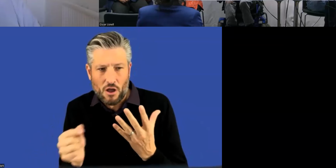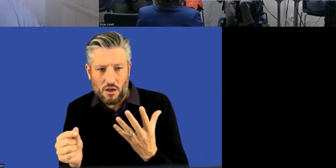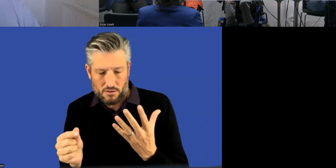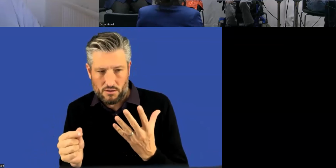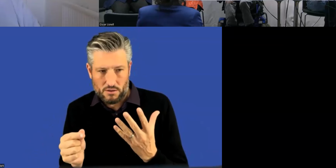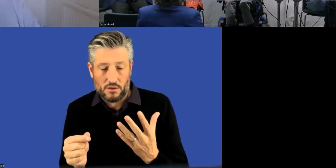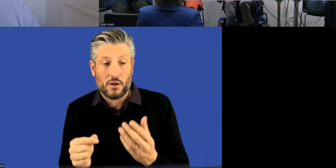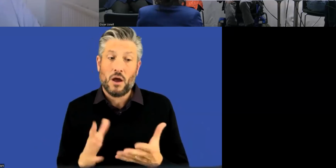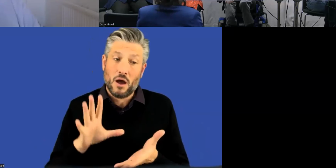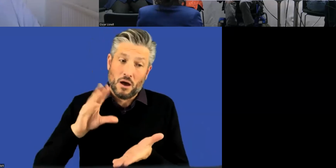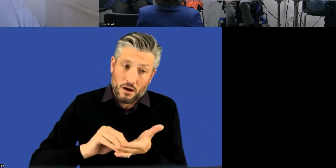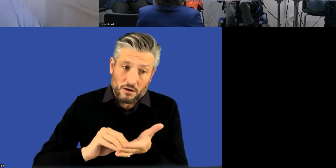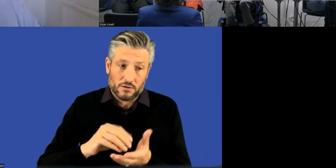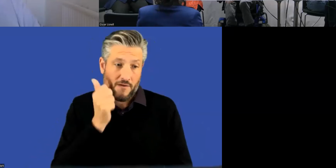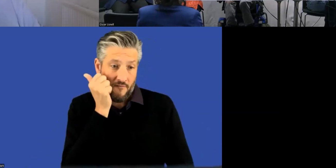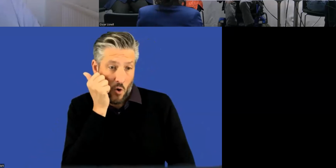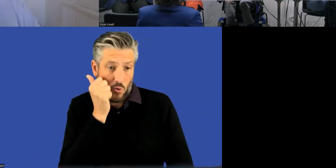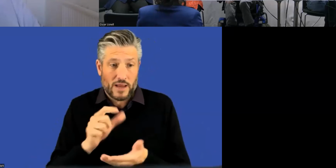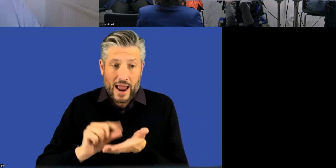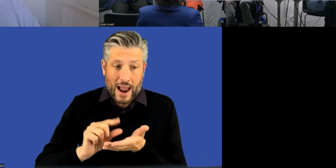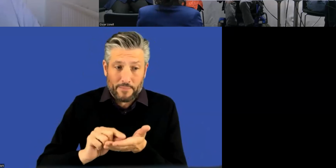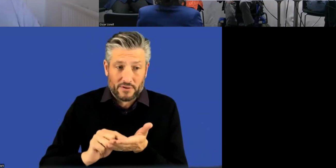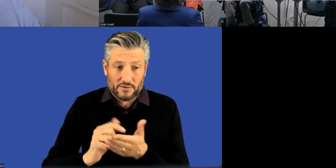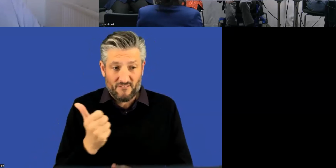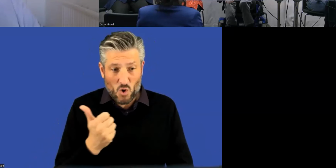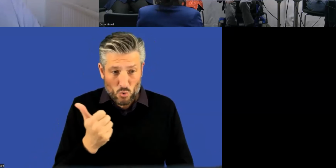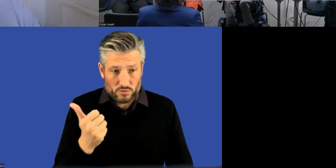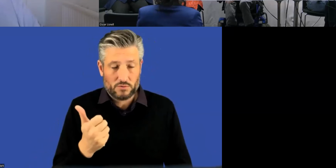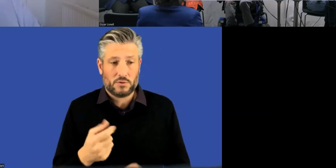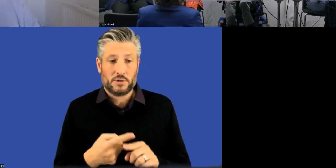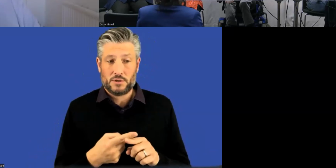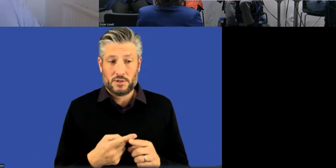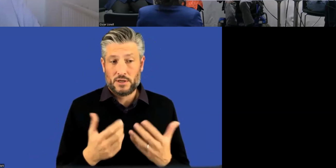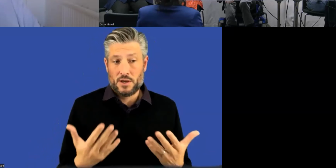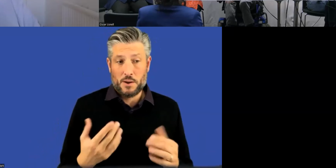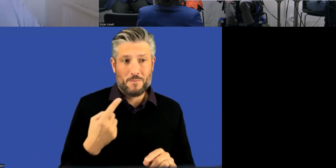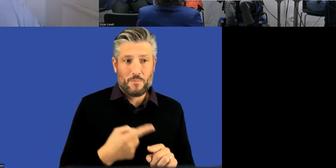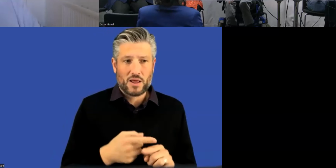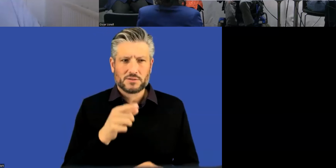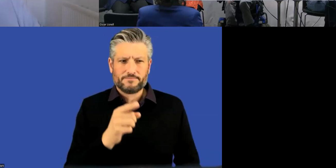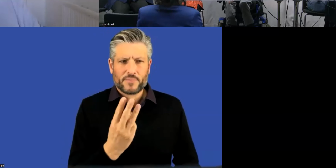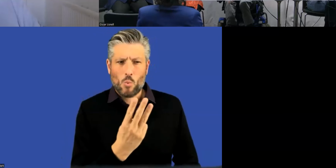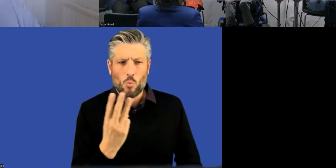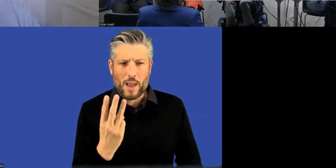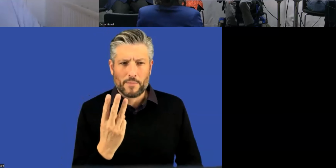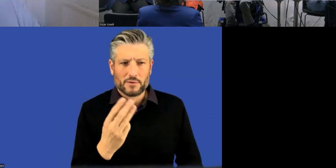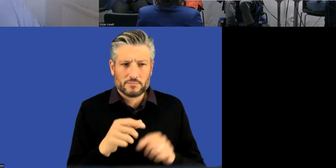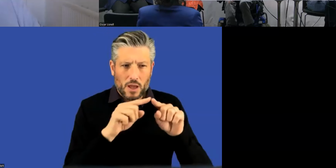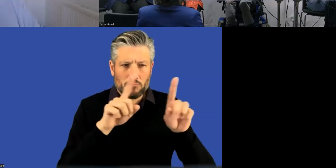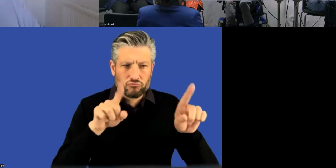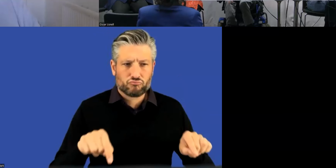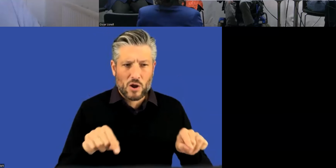now we have a completely browser-based, completely free, where you can go to the Jack Tripp Foundation and you can open up a session